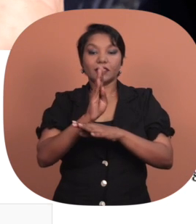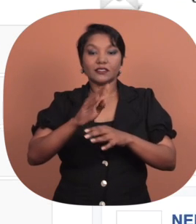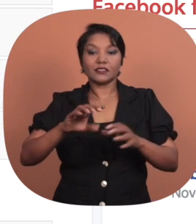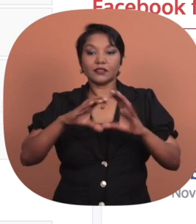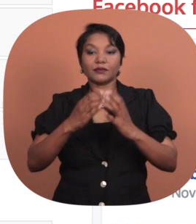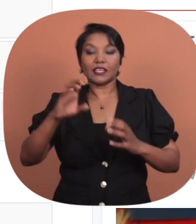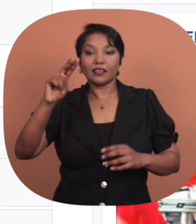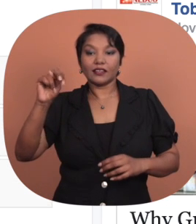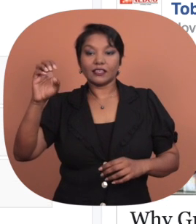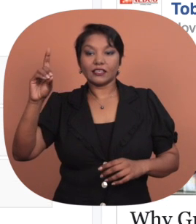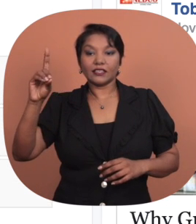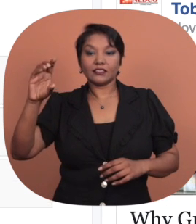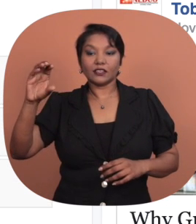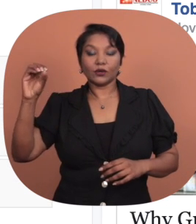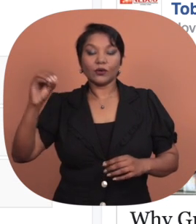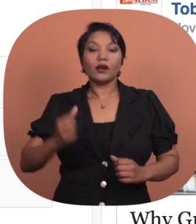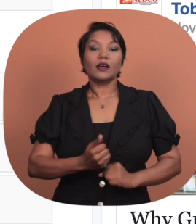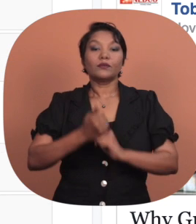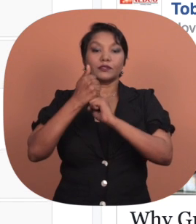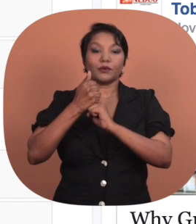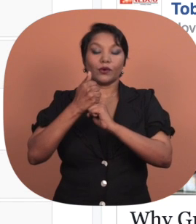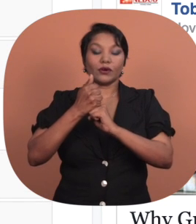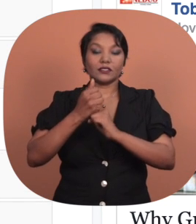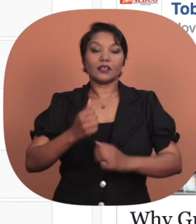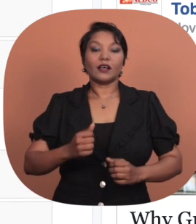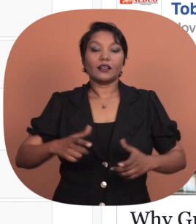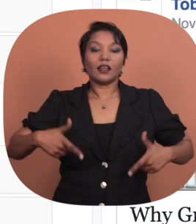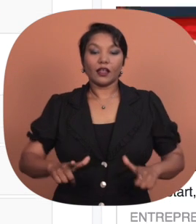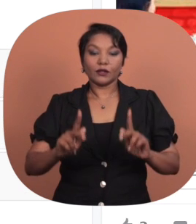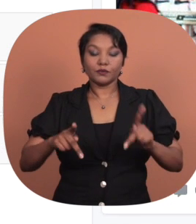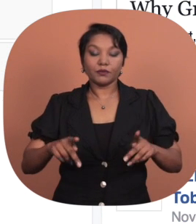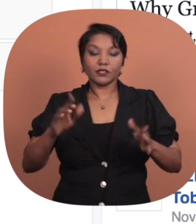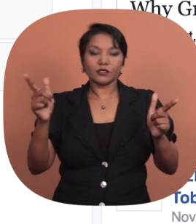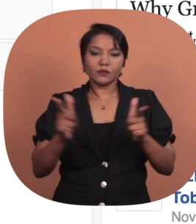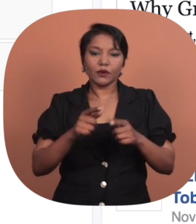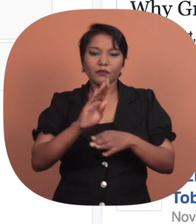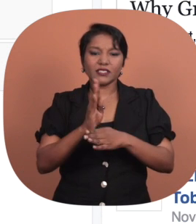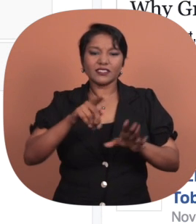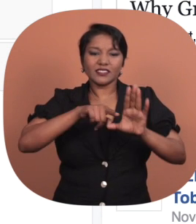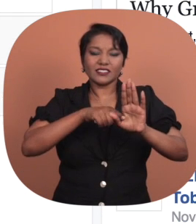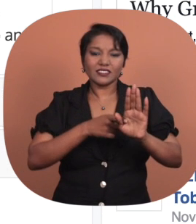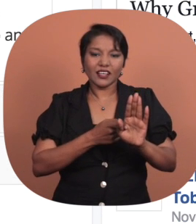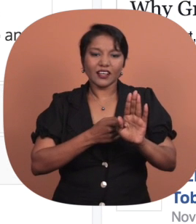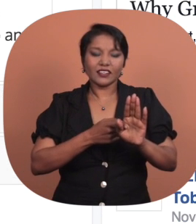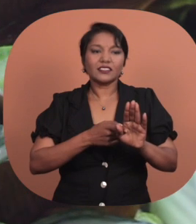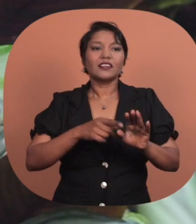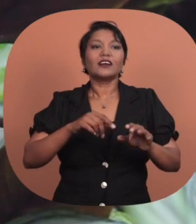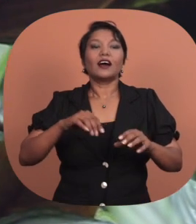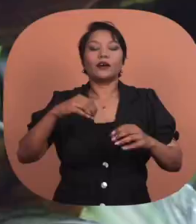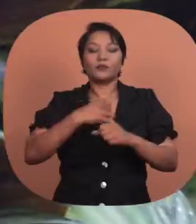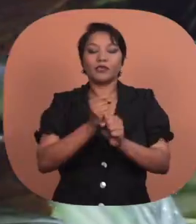National Integrated Business Incubator System, or IBIS, which promotes the creation of ICT products in the sectors